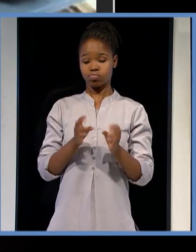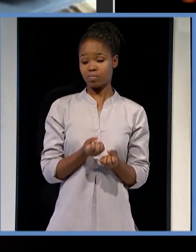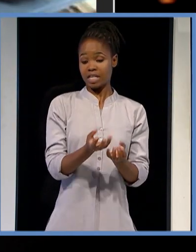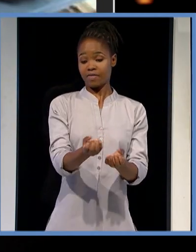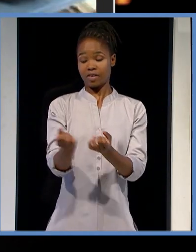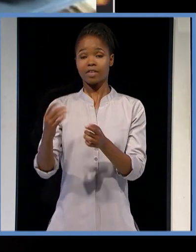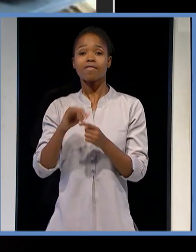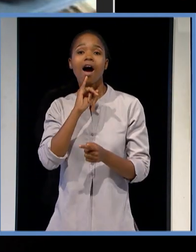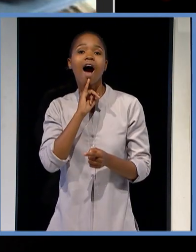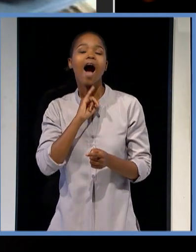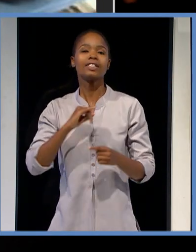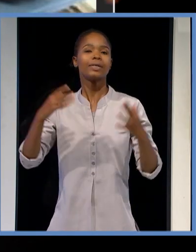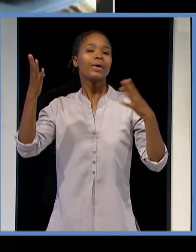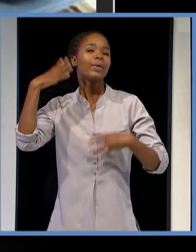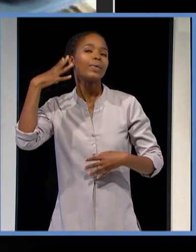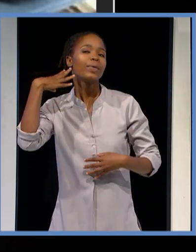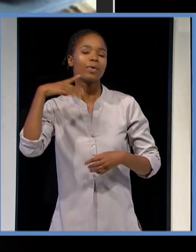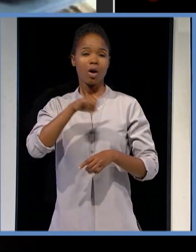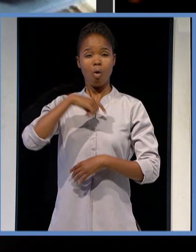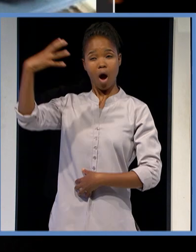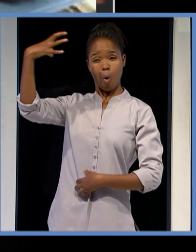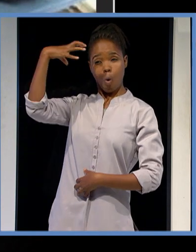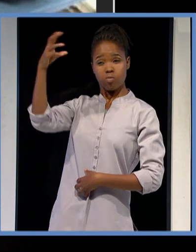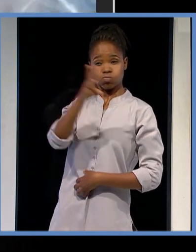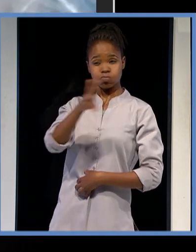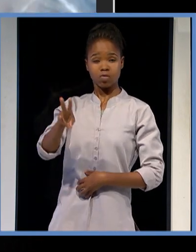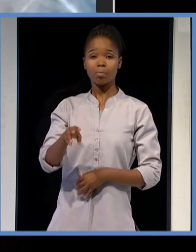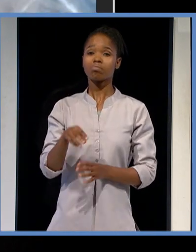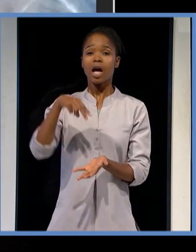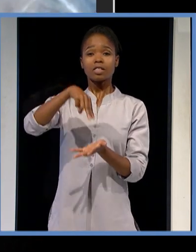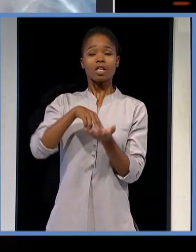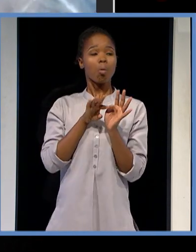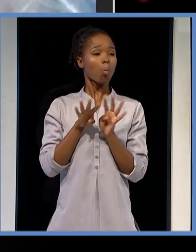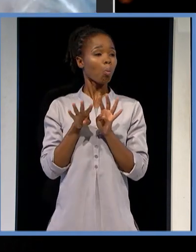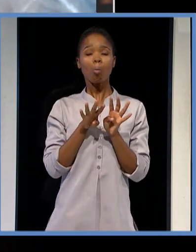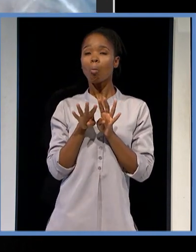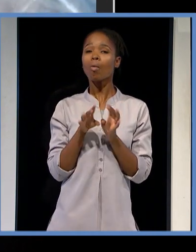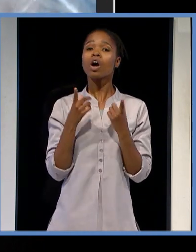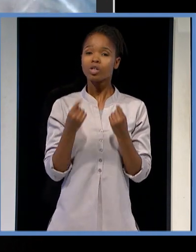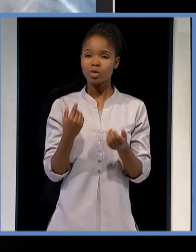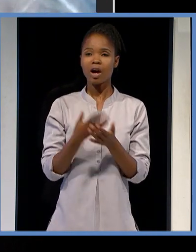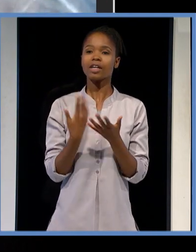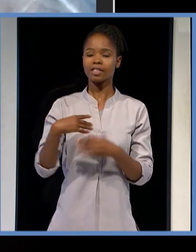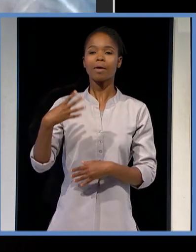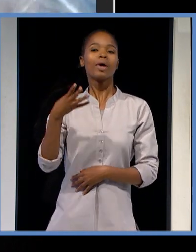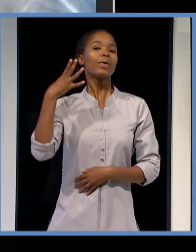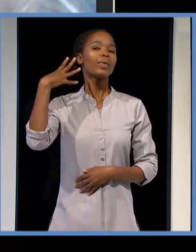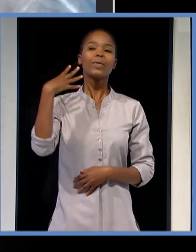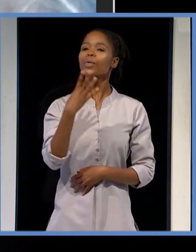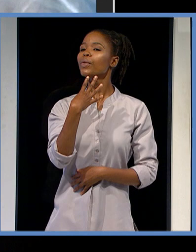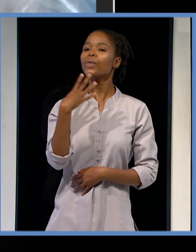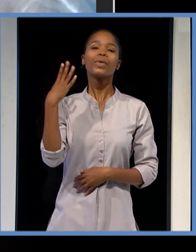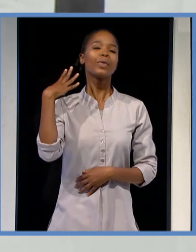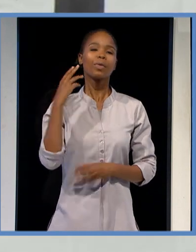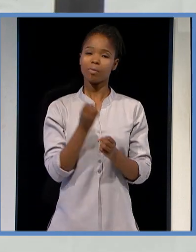to families waiting in the sun. At some of the rest stops, officials said they also plan to give out plastic handheld